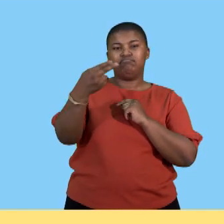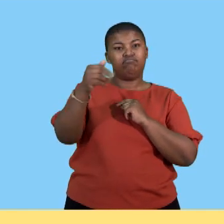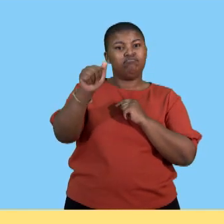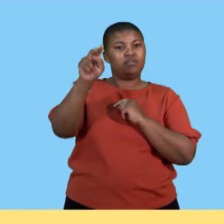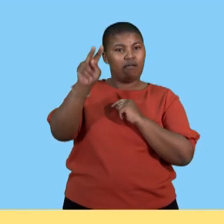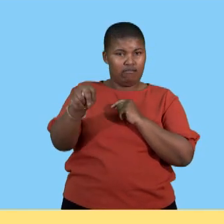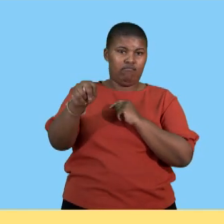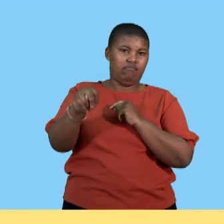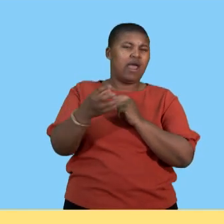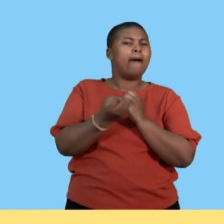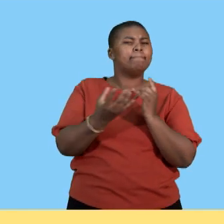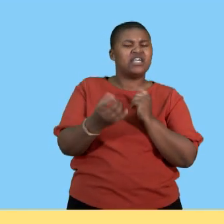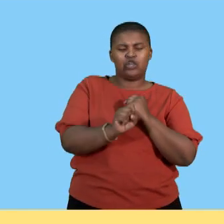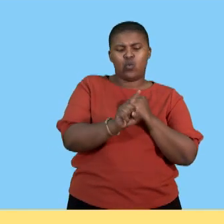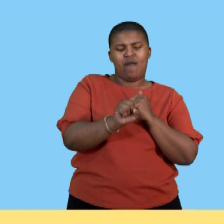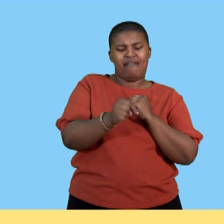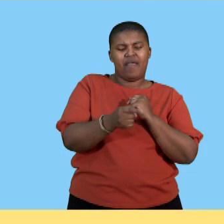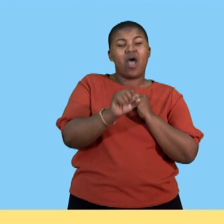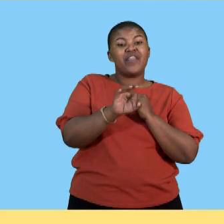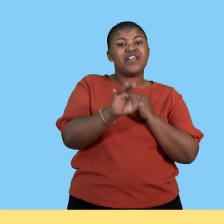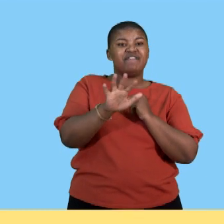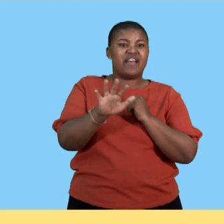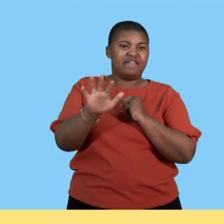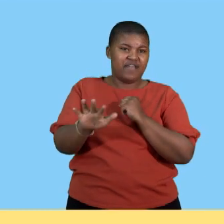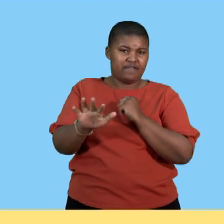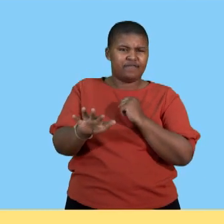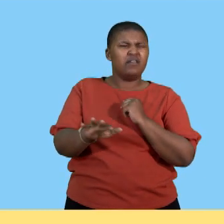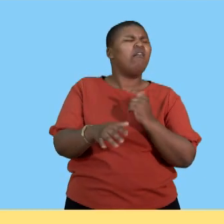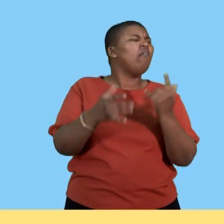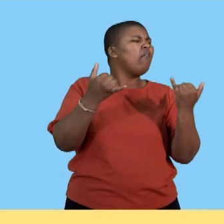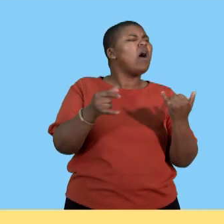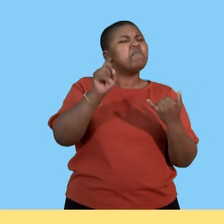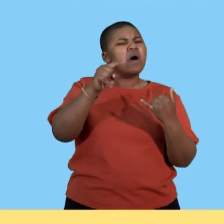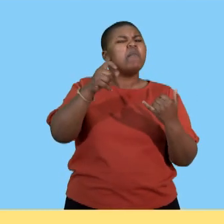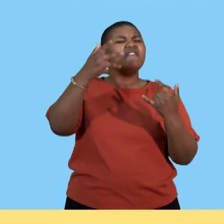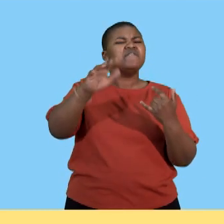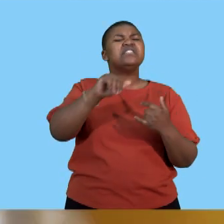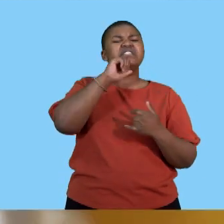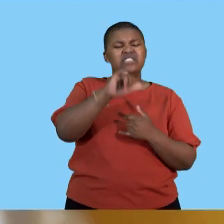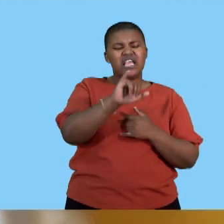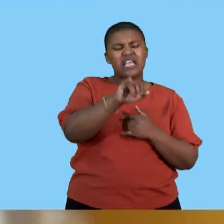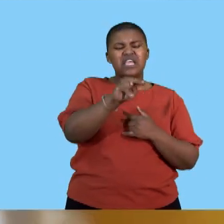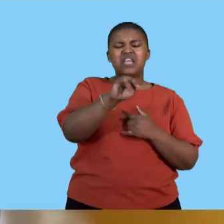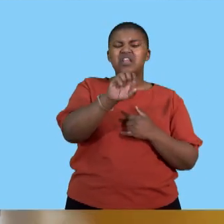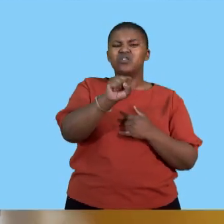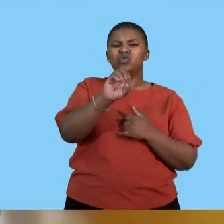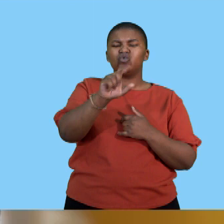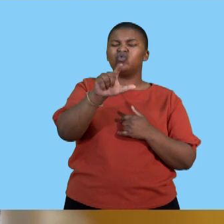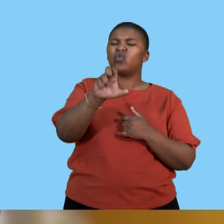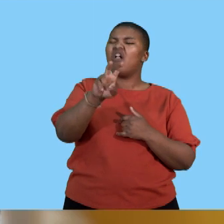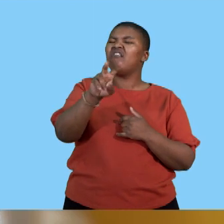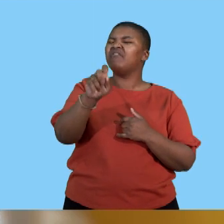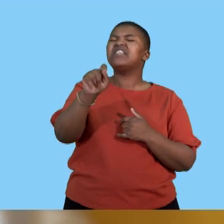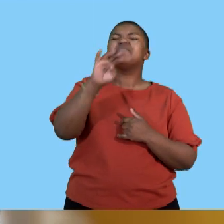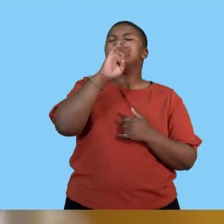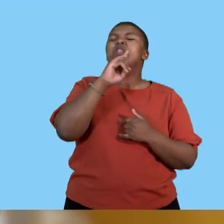was declared insolvent. So when a debtor is declared insolvent, that means they are to be written off from our books. Are